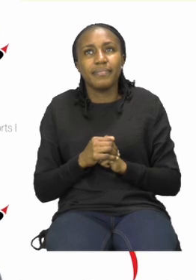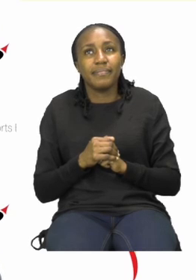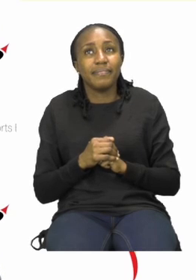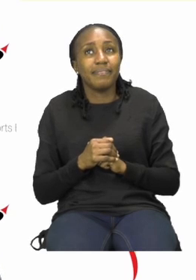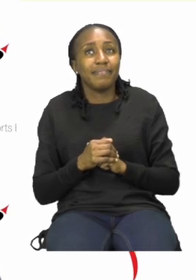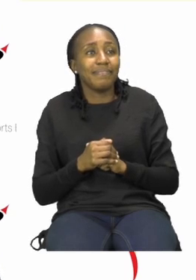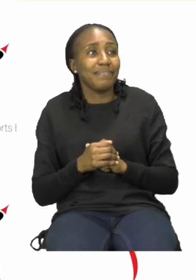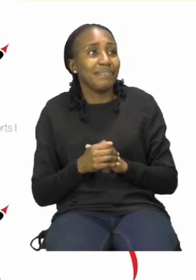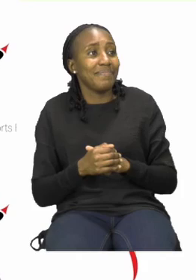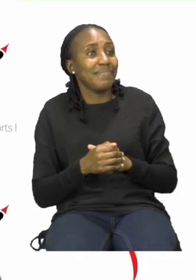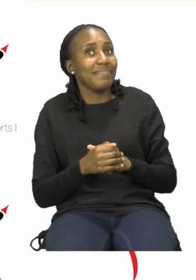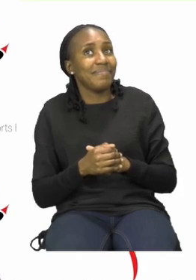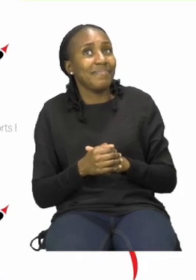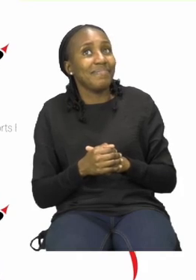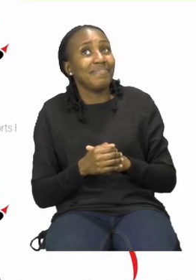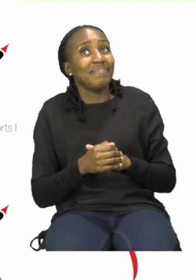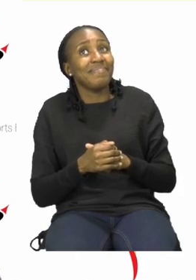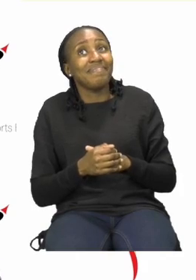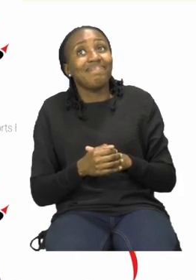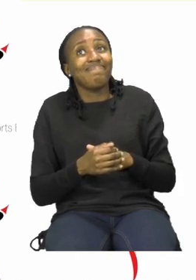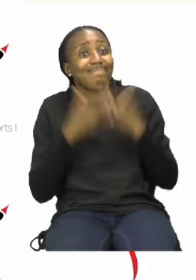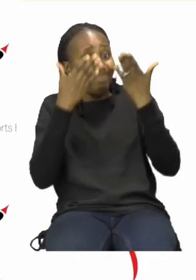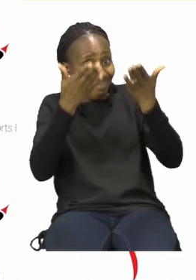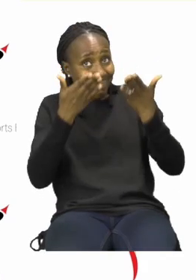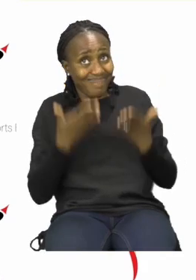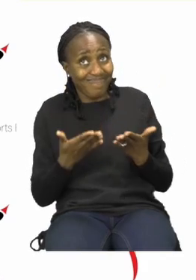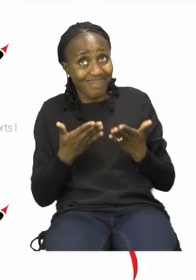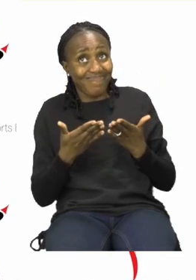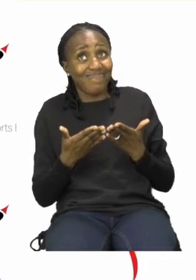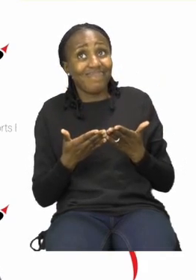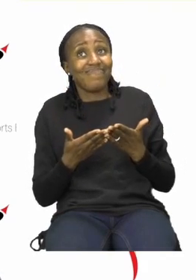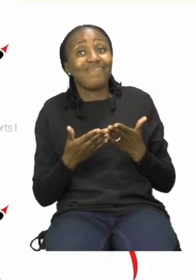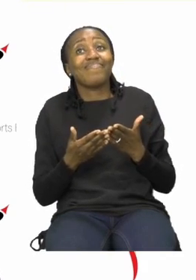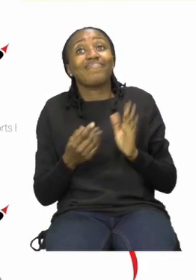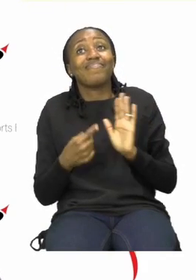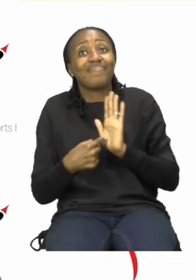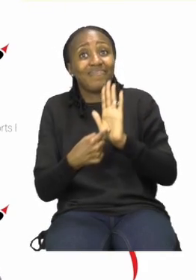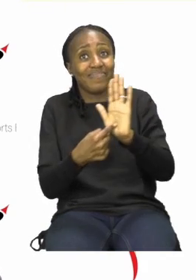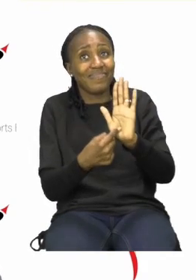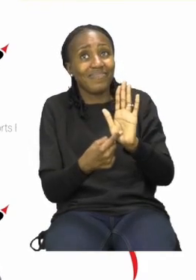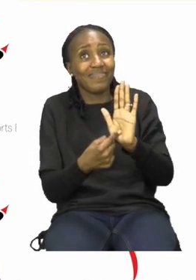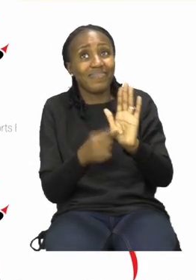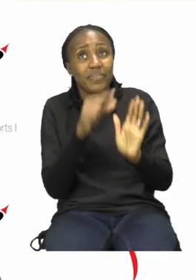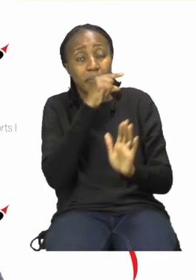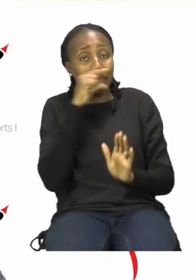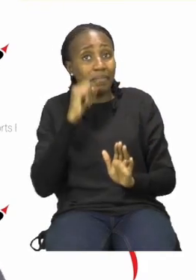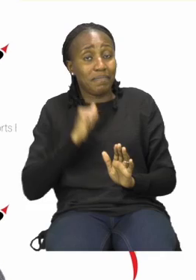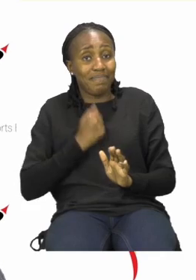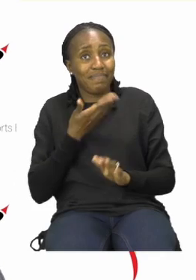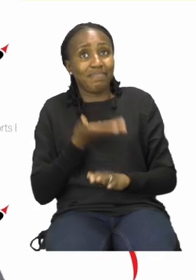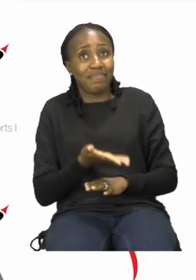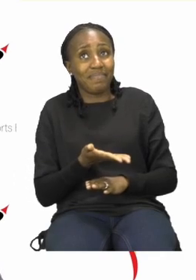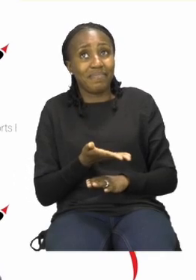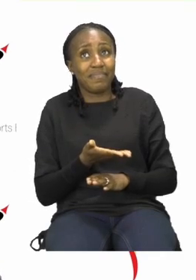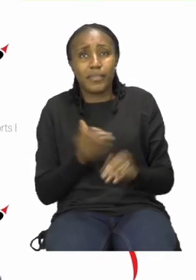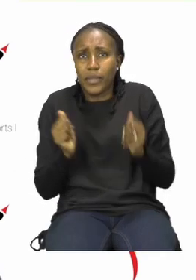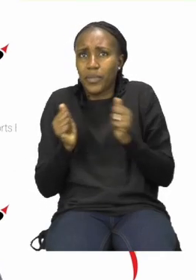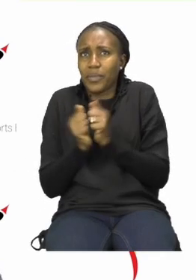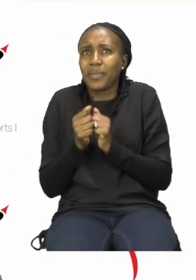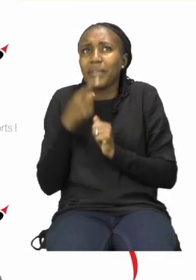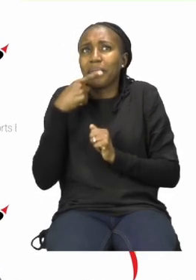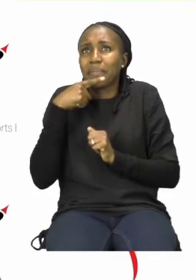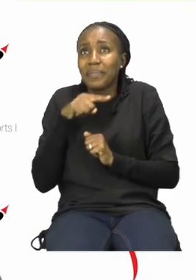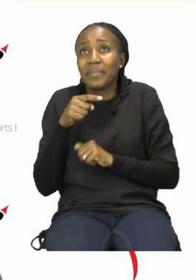Good day and welcome to the Expo. My name is Limba Mupetami. In studio today, I'm joined by Mr.